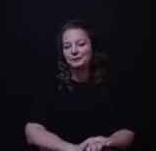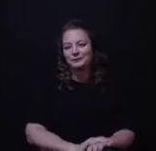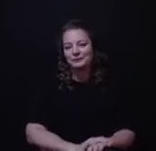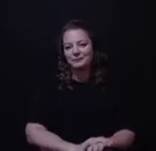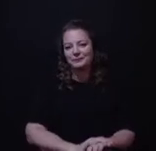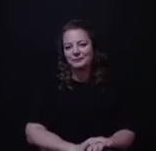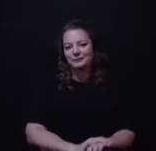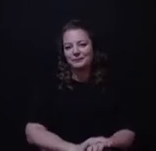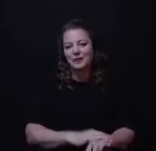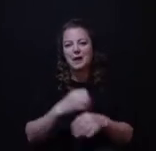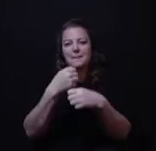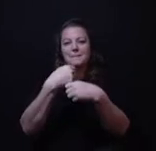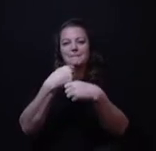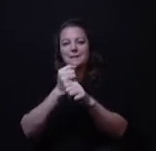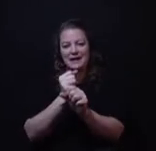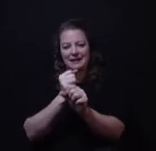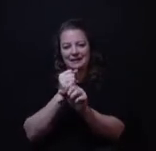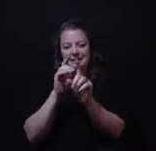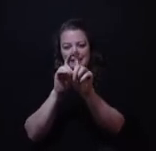Make disciples.